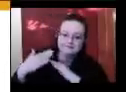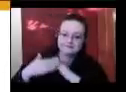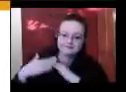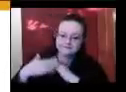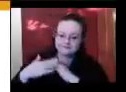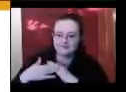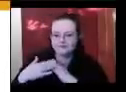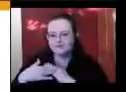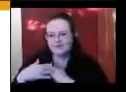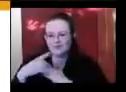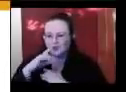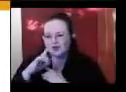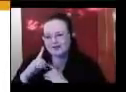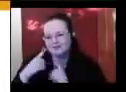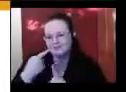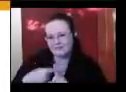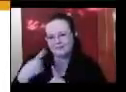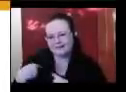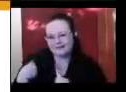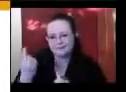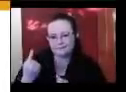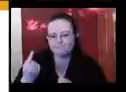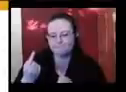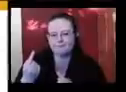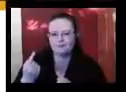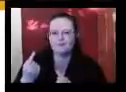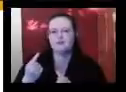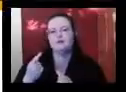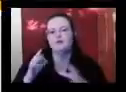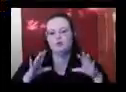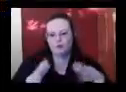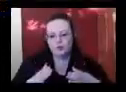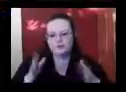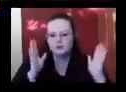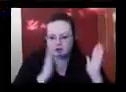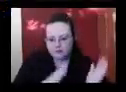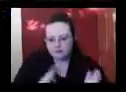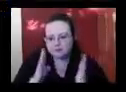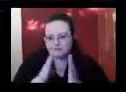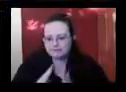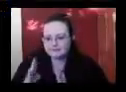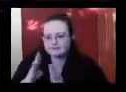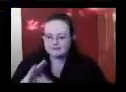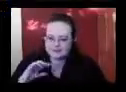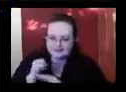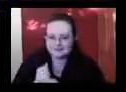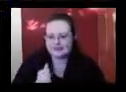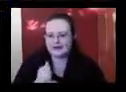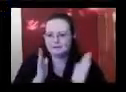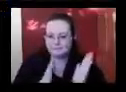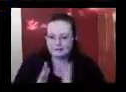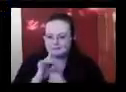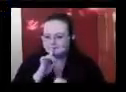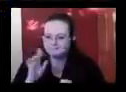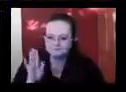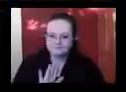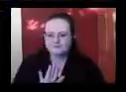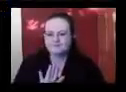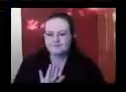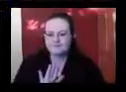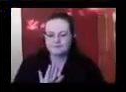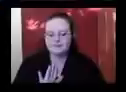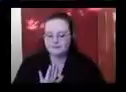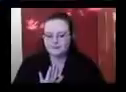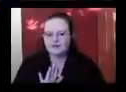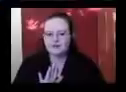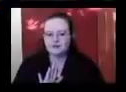so, these groups have been working more and more at finalizing our plans. And really, amongst